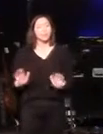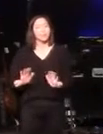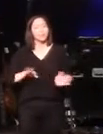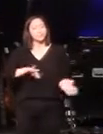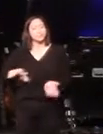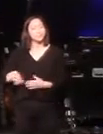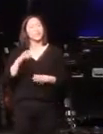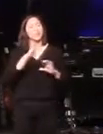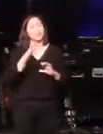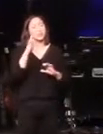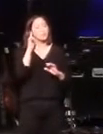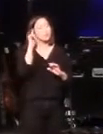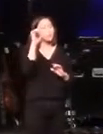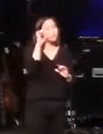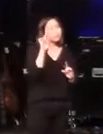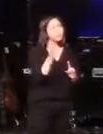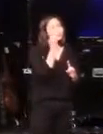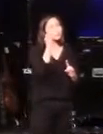a sandwich. I do.